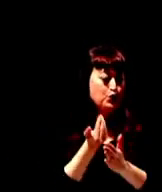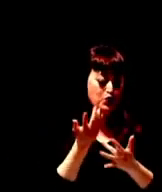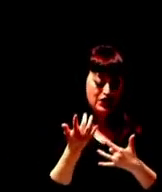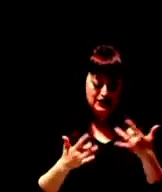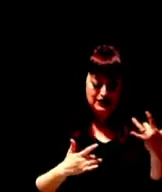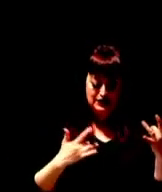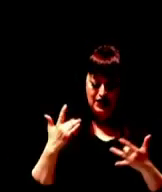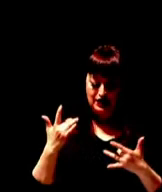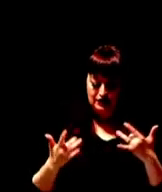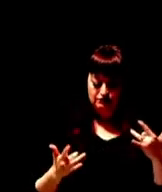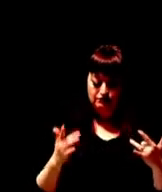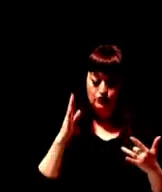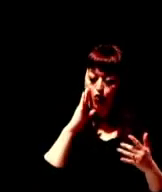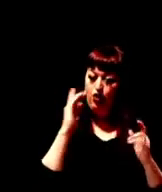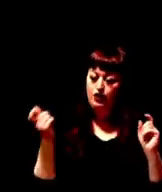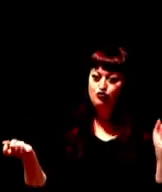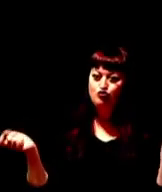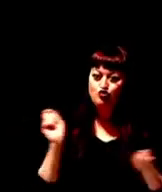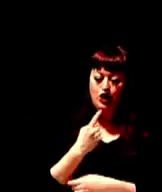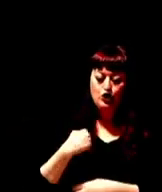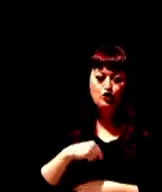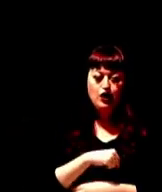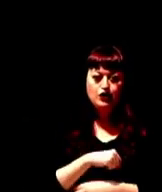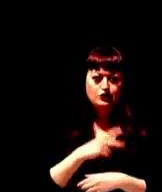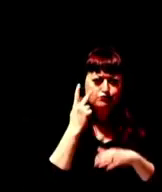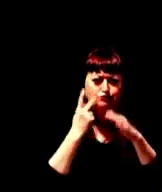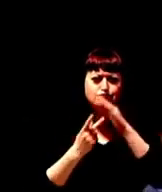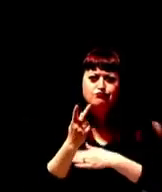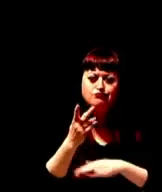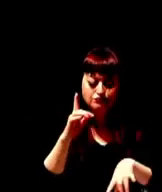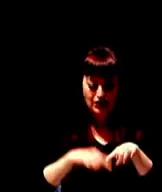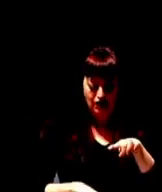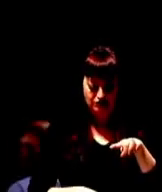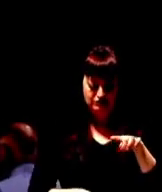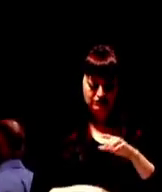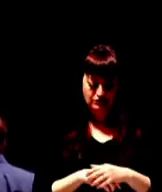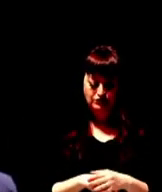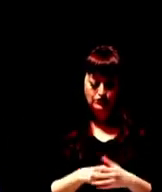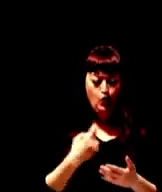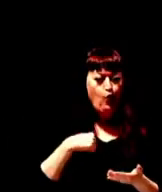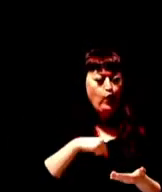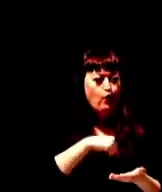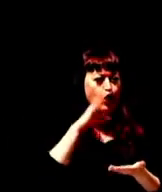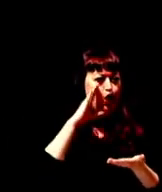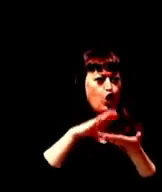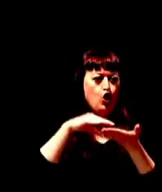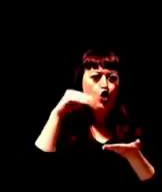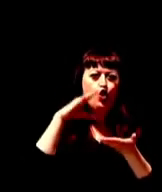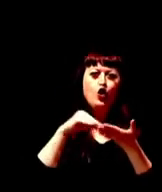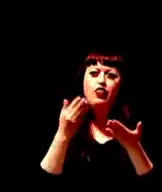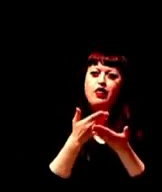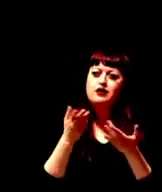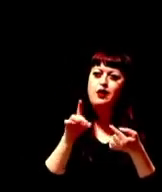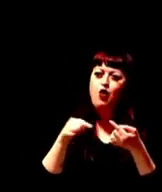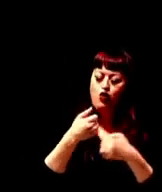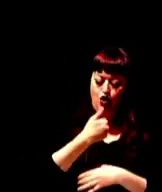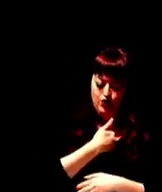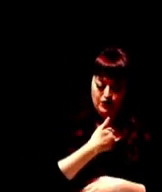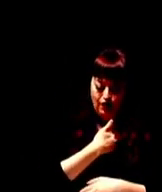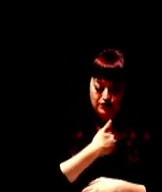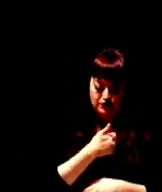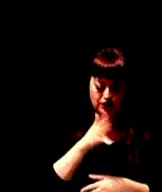shape us in ways that we can't imagine, and we will discover things about ourselves that will lead into careers